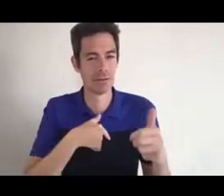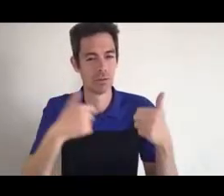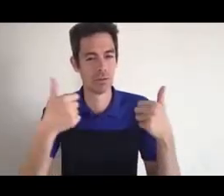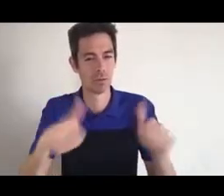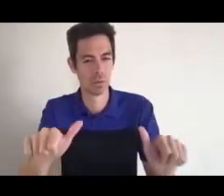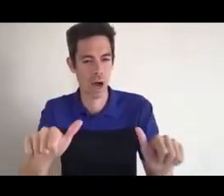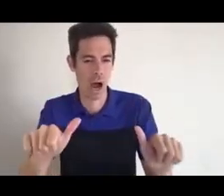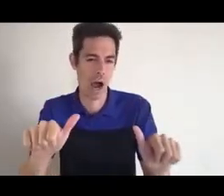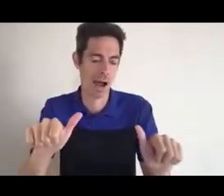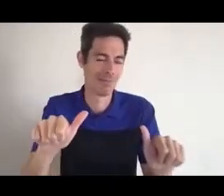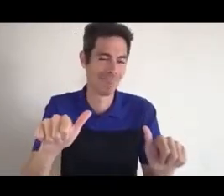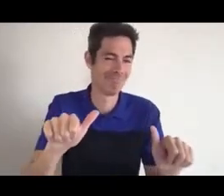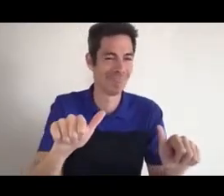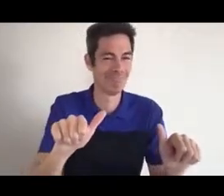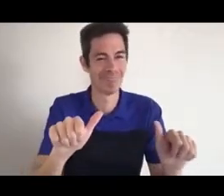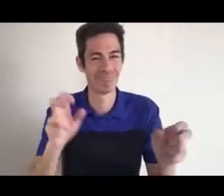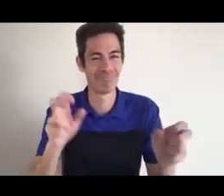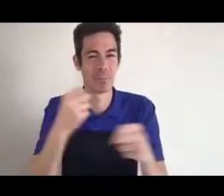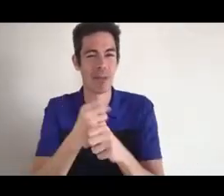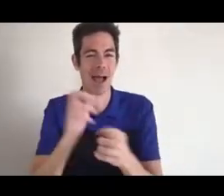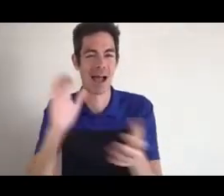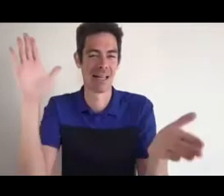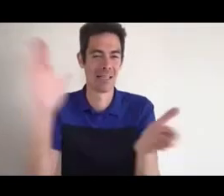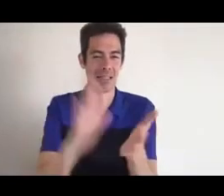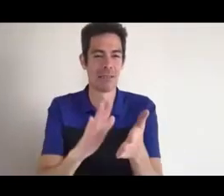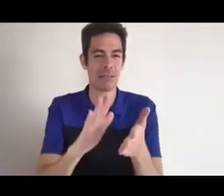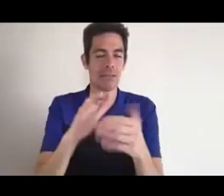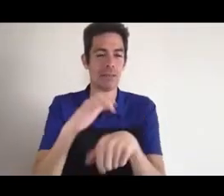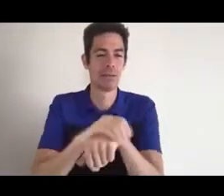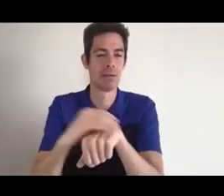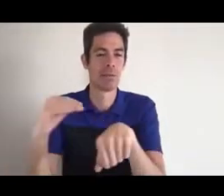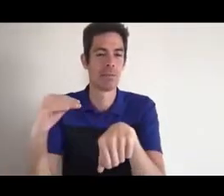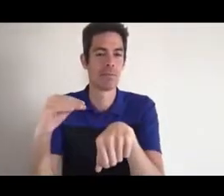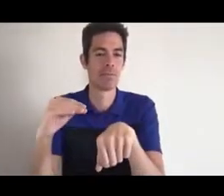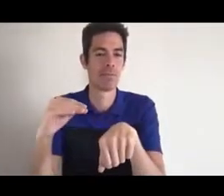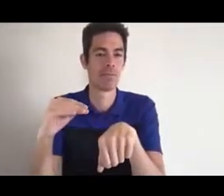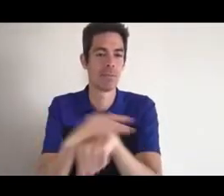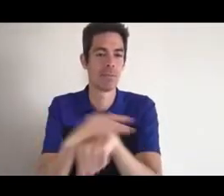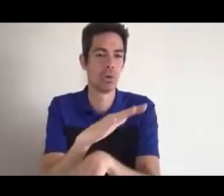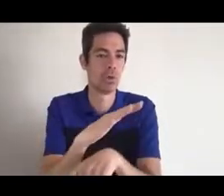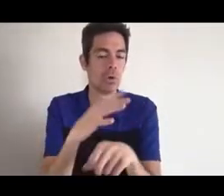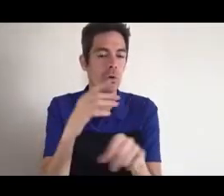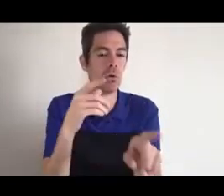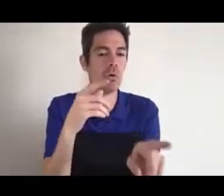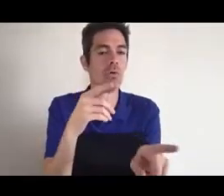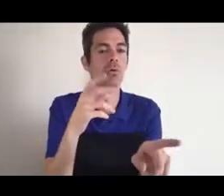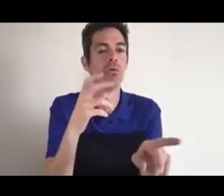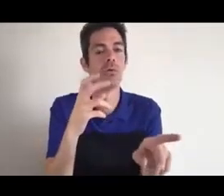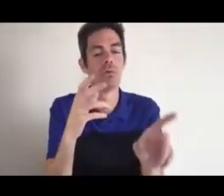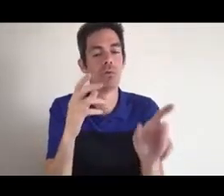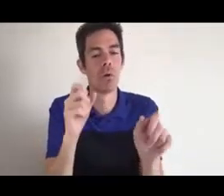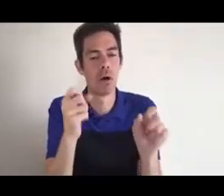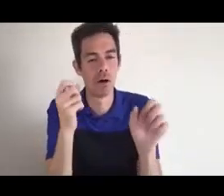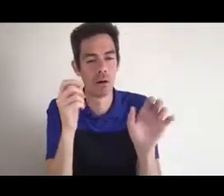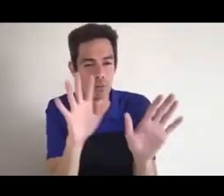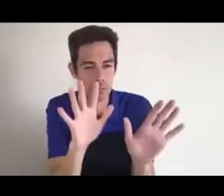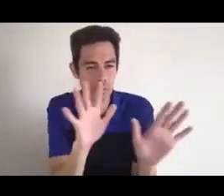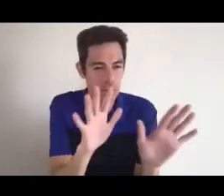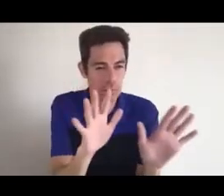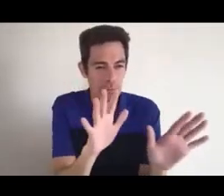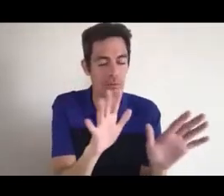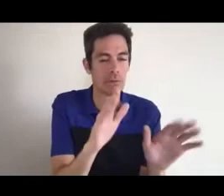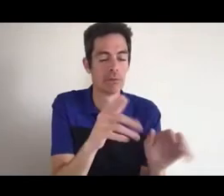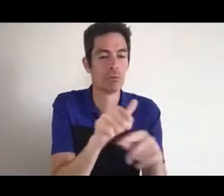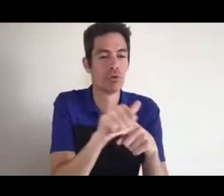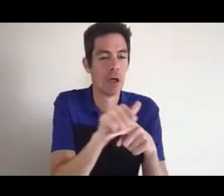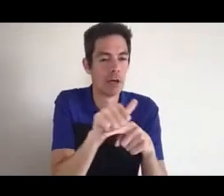I teach ASL, I try to reduce the English influence